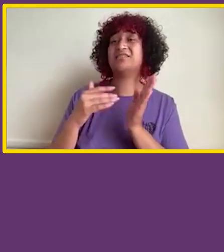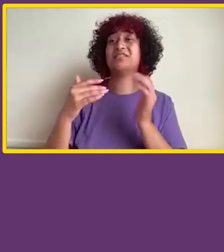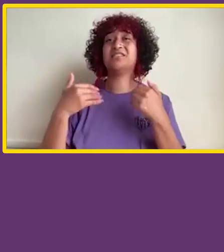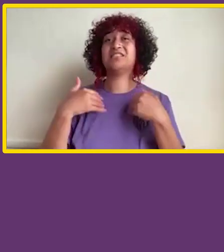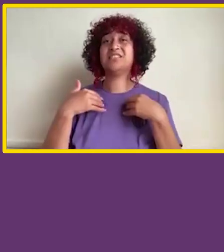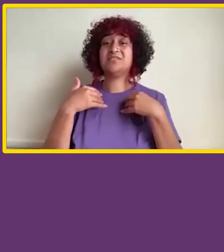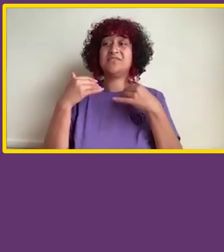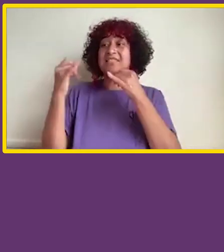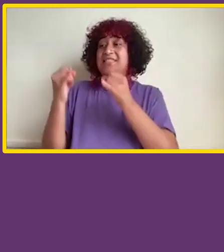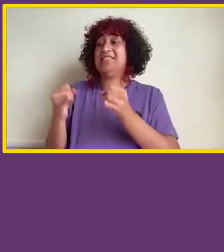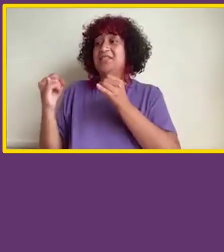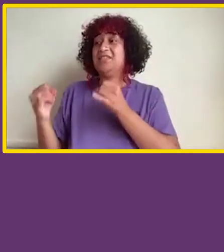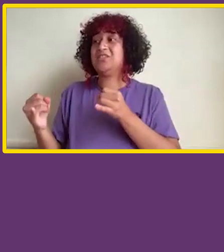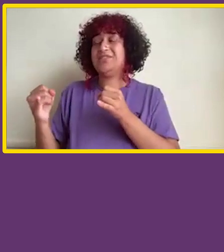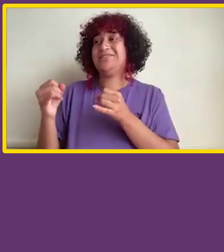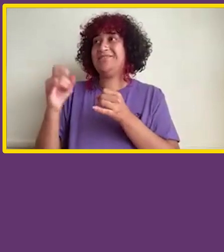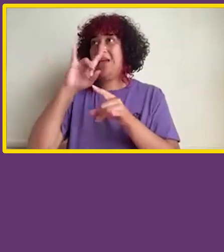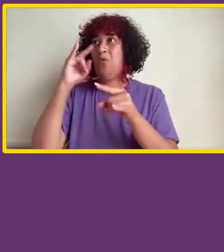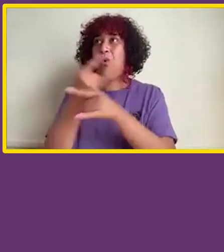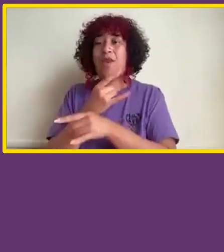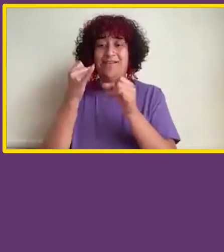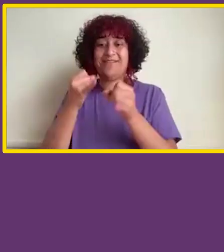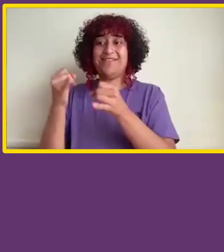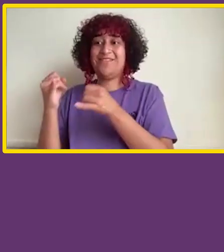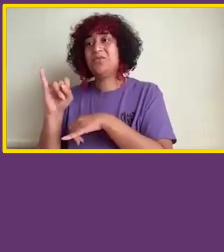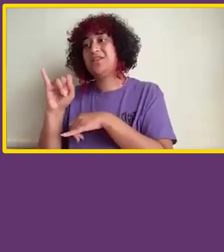individualism, ironically, that is the best of the